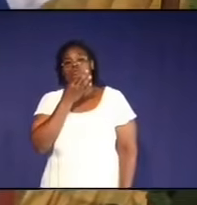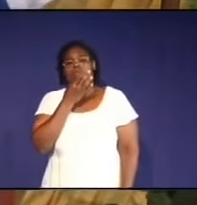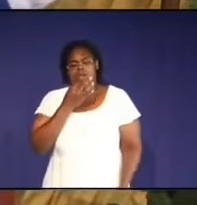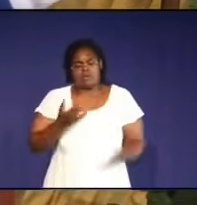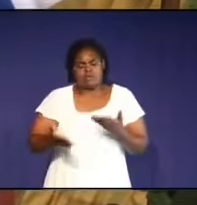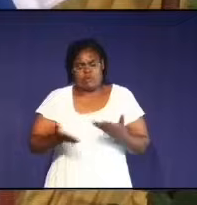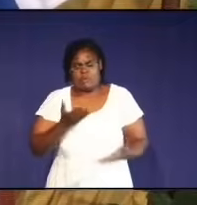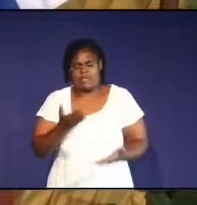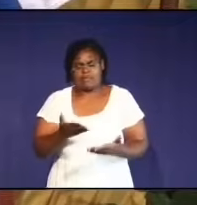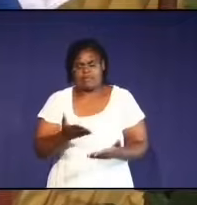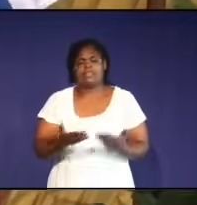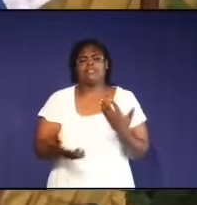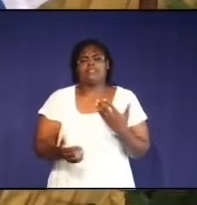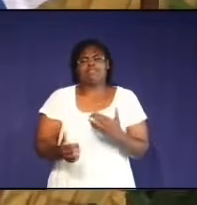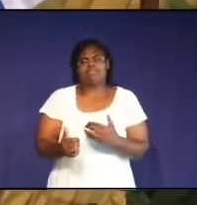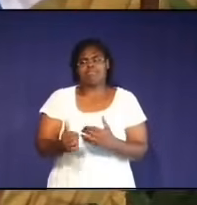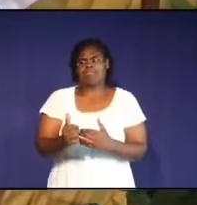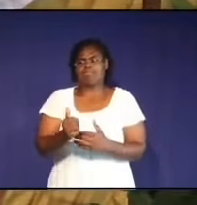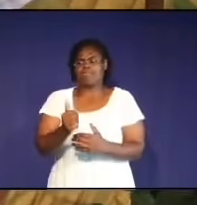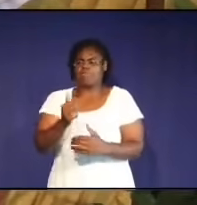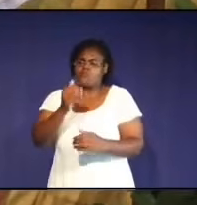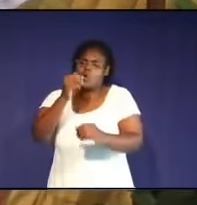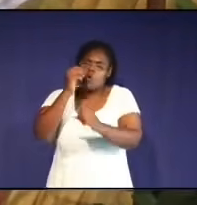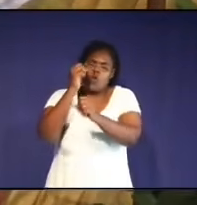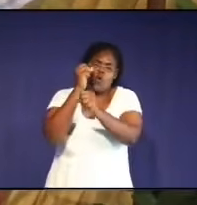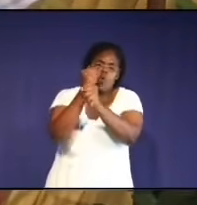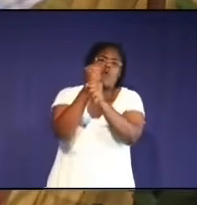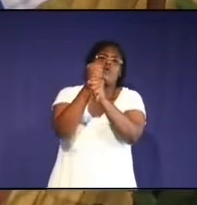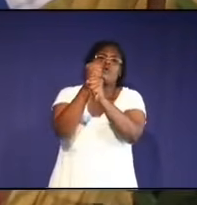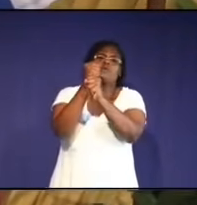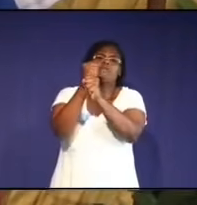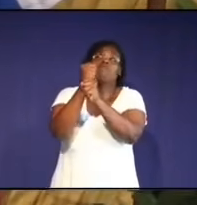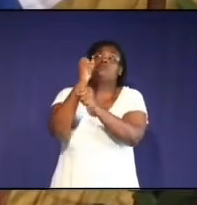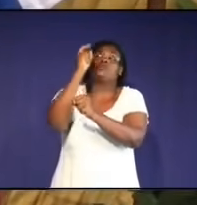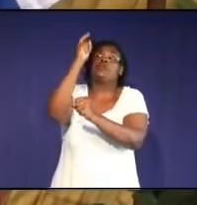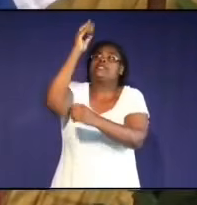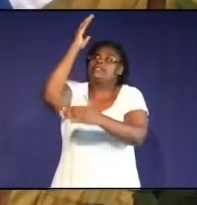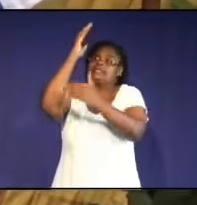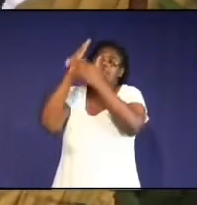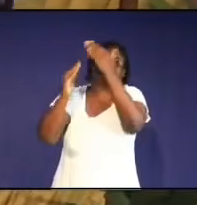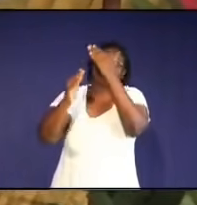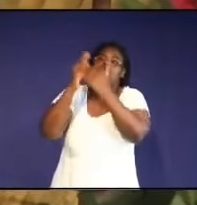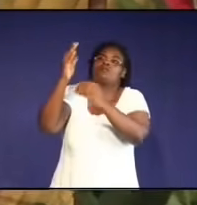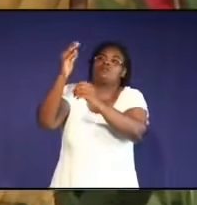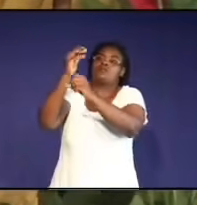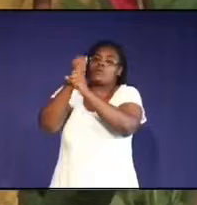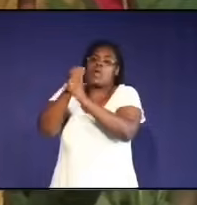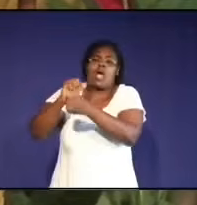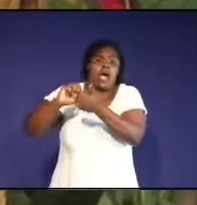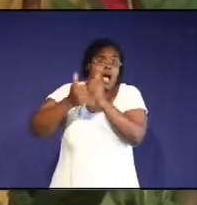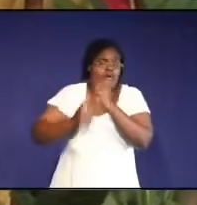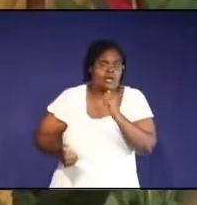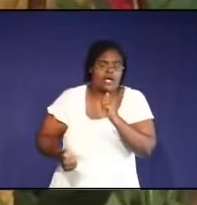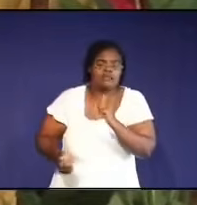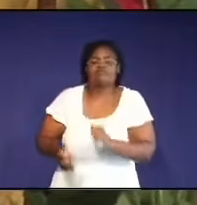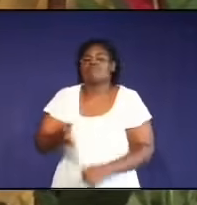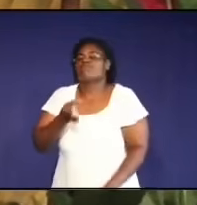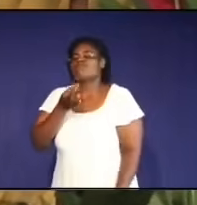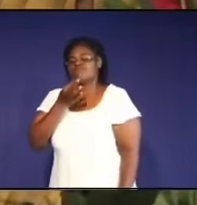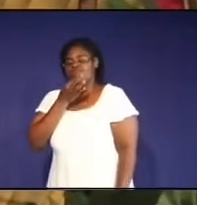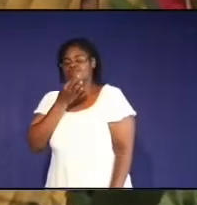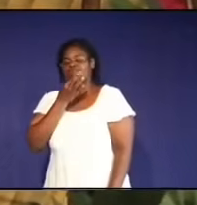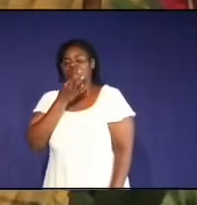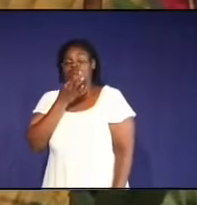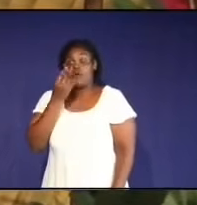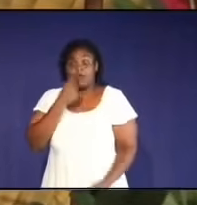unto blood, but hold to God's unchanging hand. How long? Not long. For he that